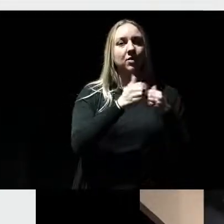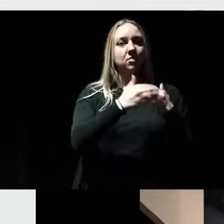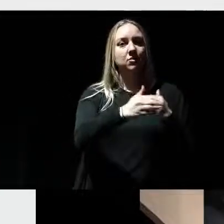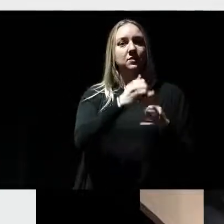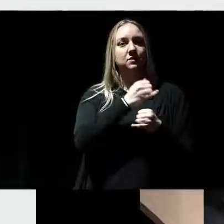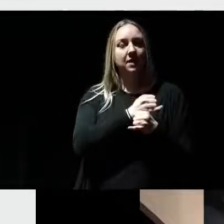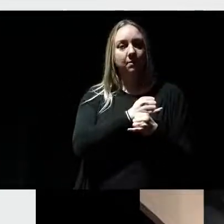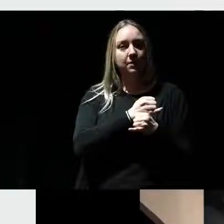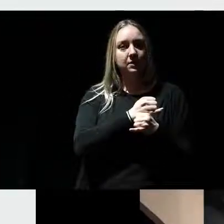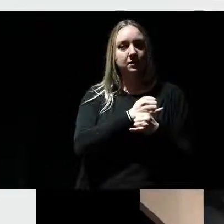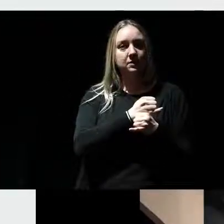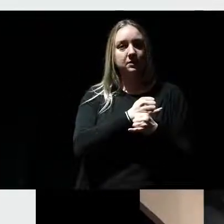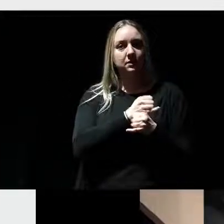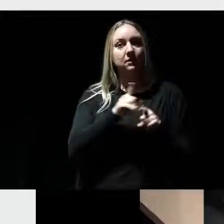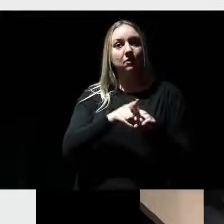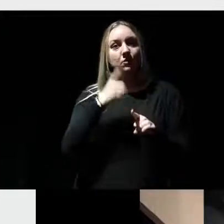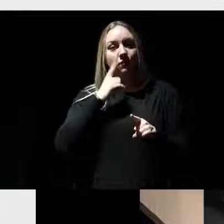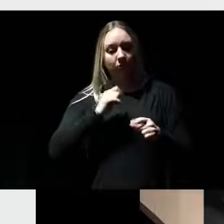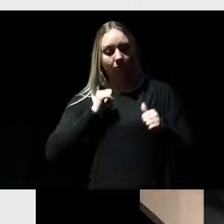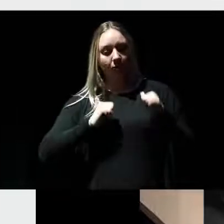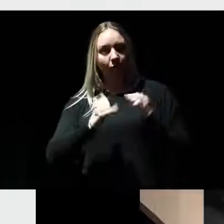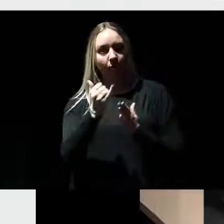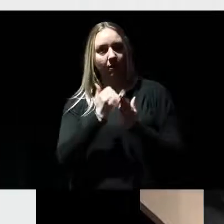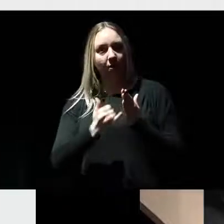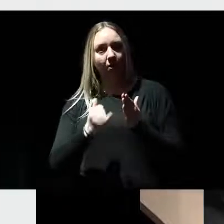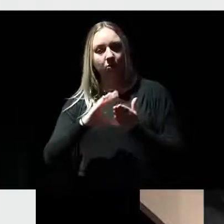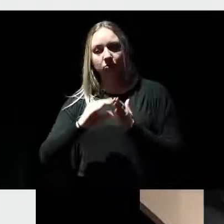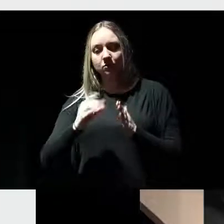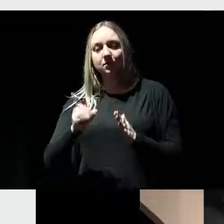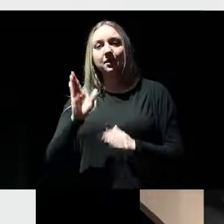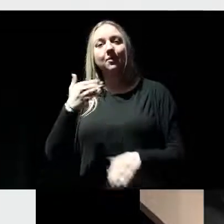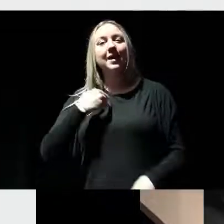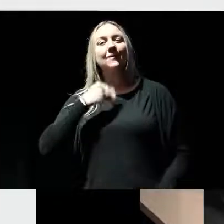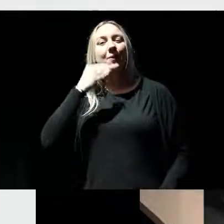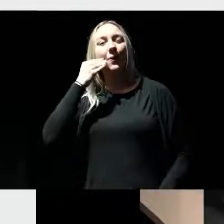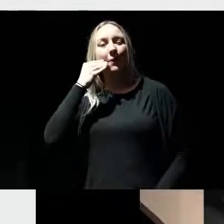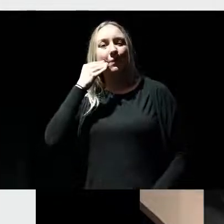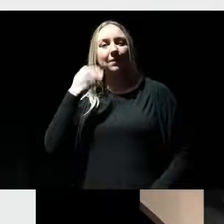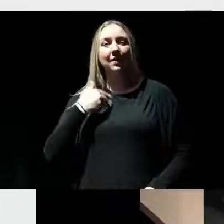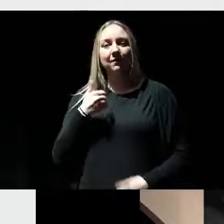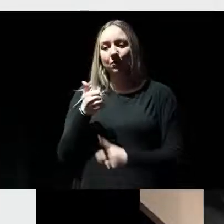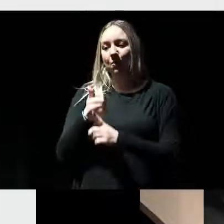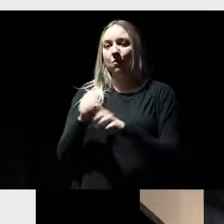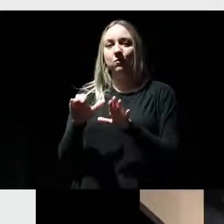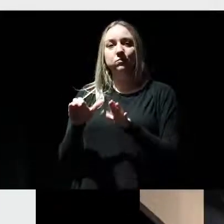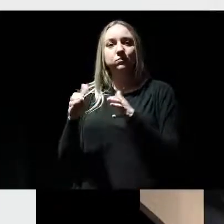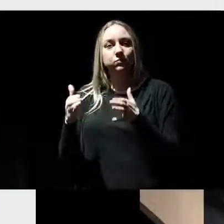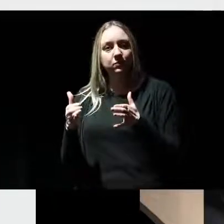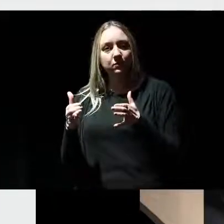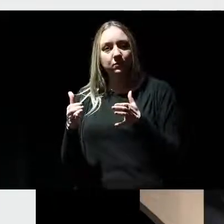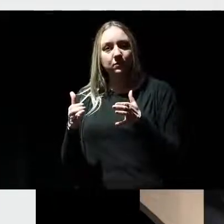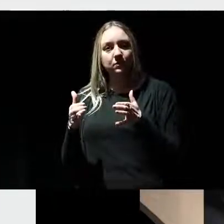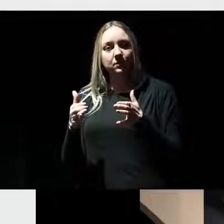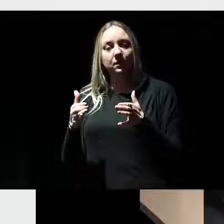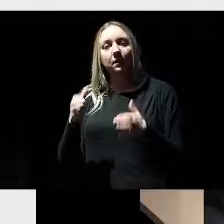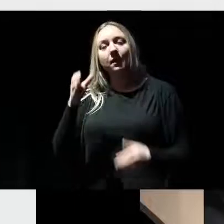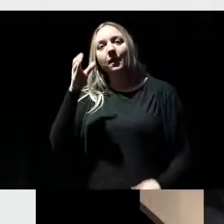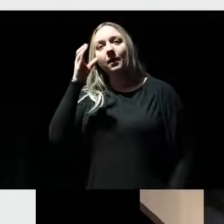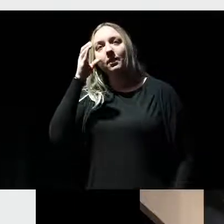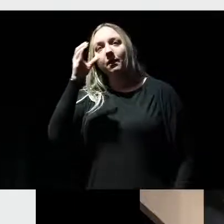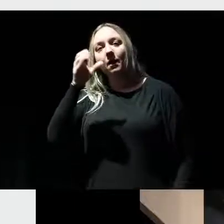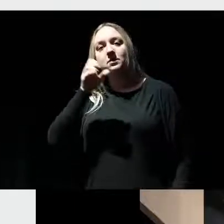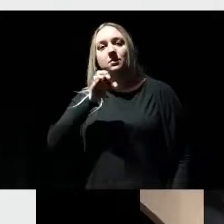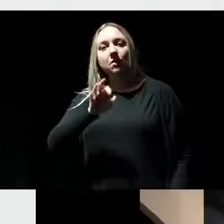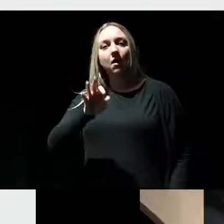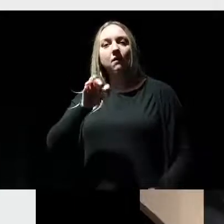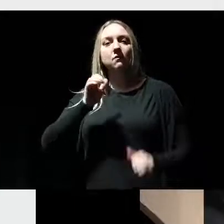call their home a place where that idea about performance and the